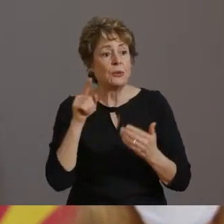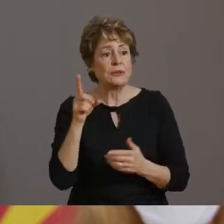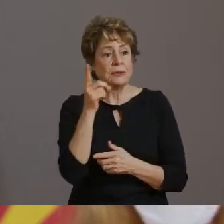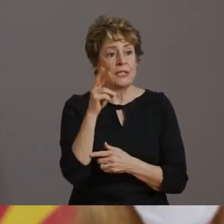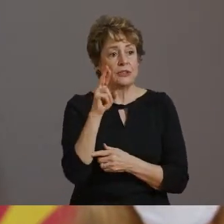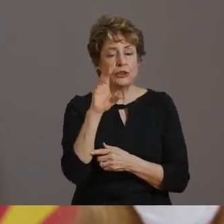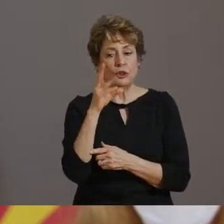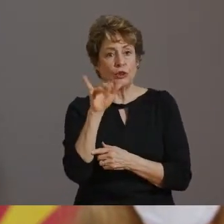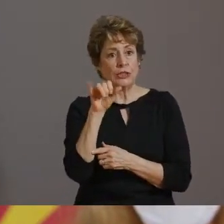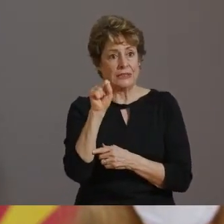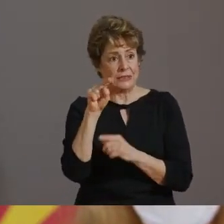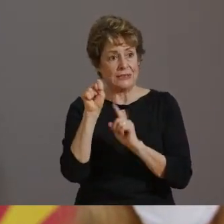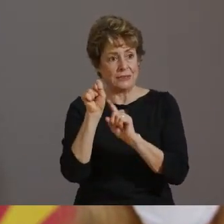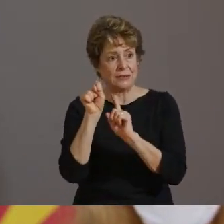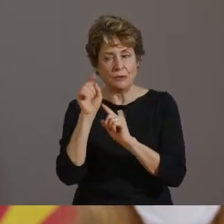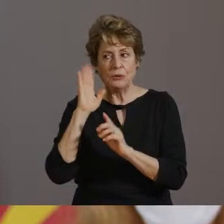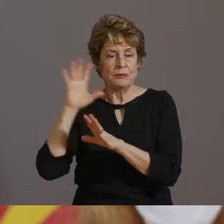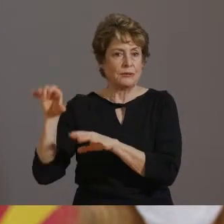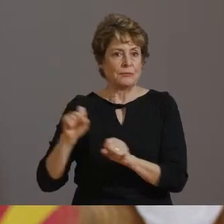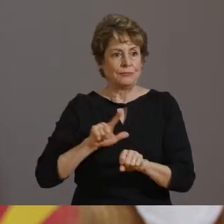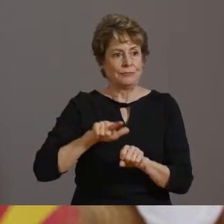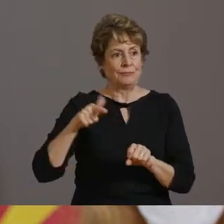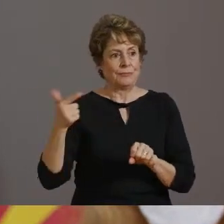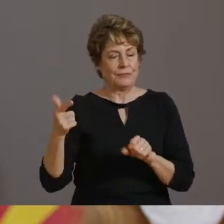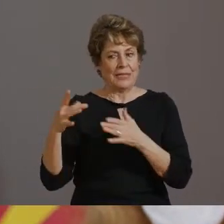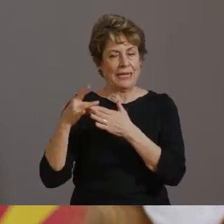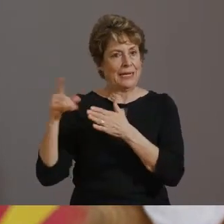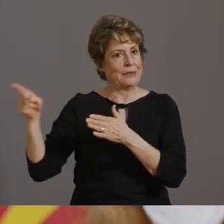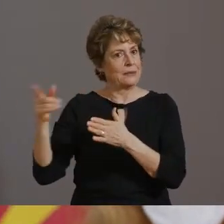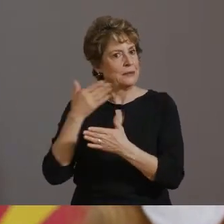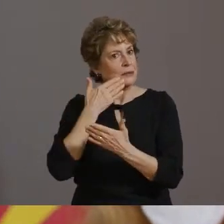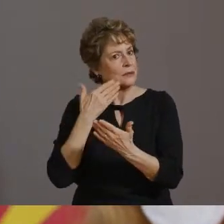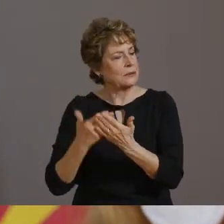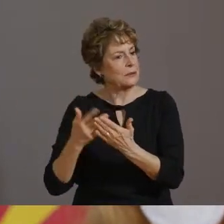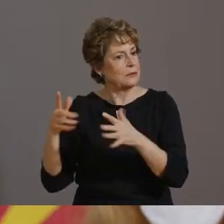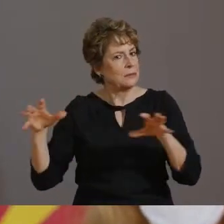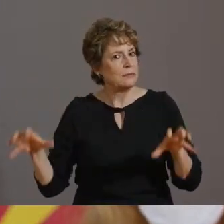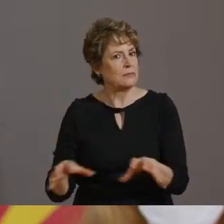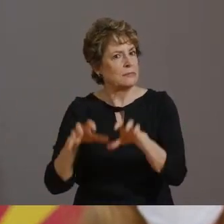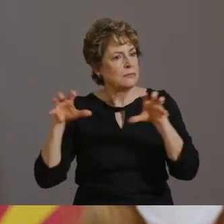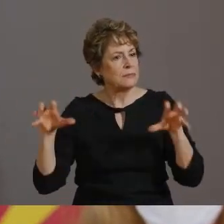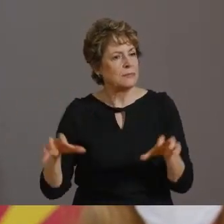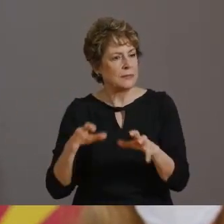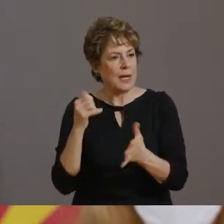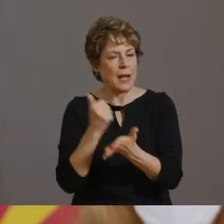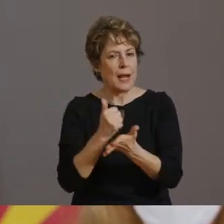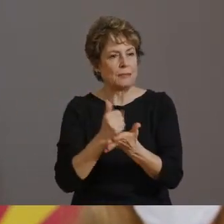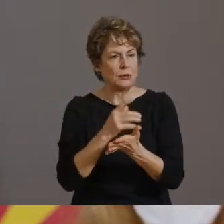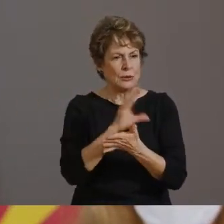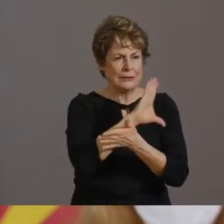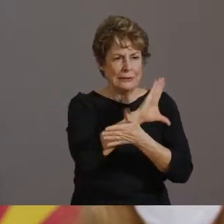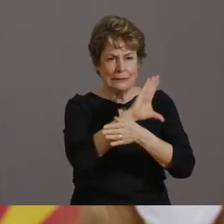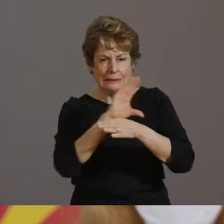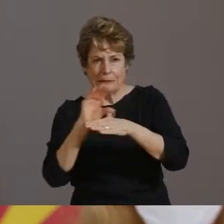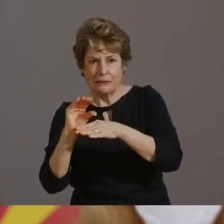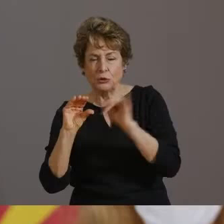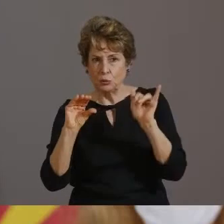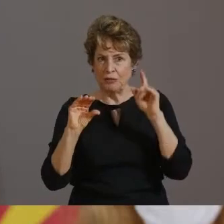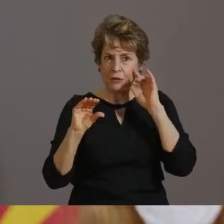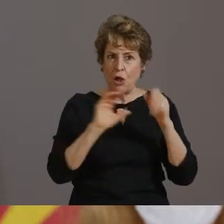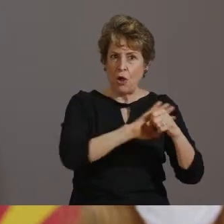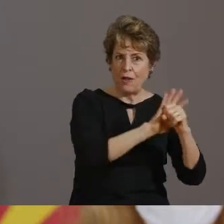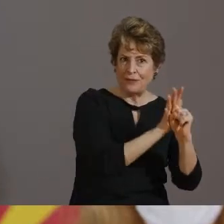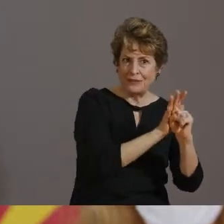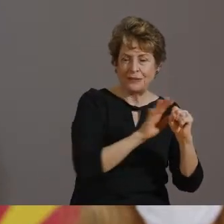effort, in addition to all they've done to contain the coronavirus. Next, we're going to be making it